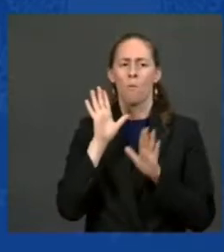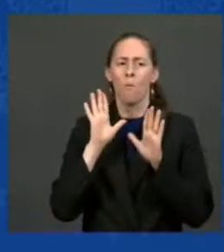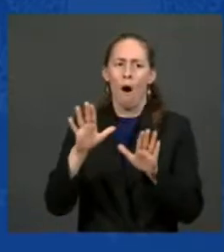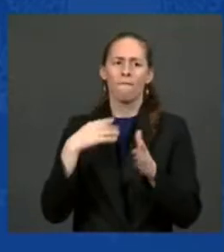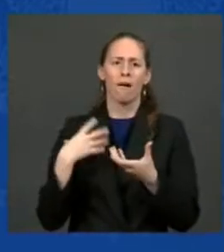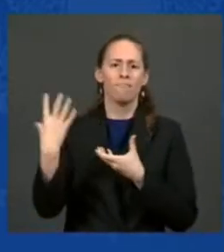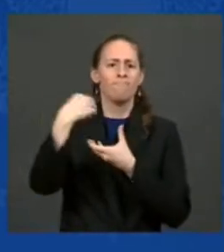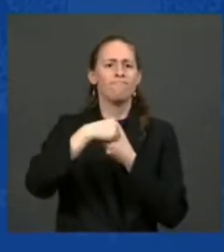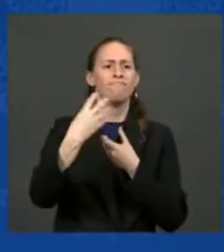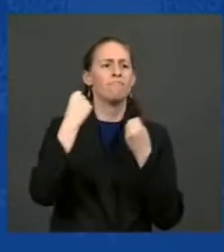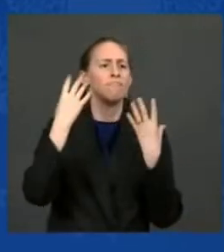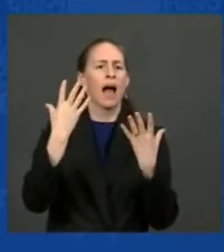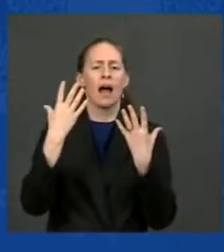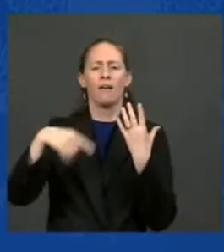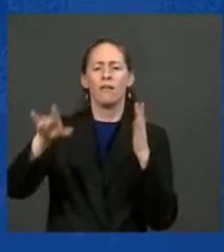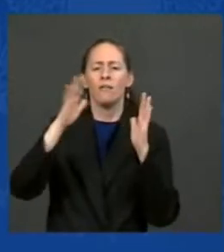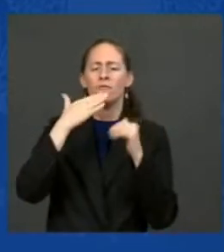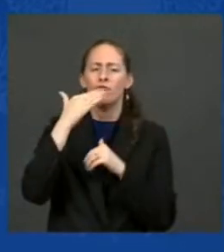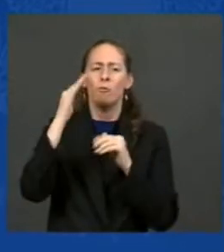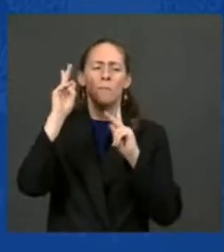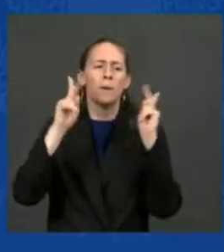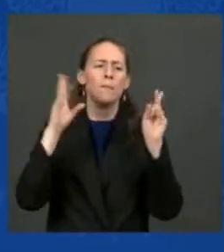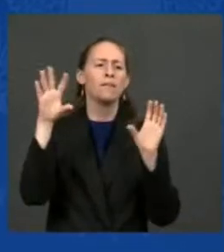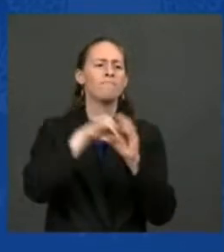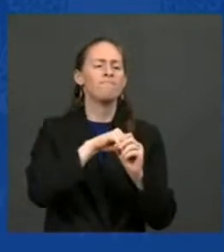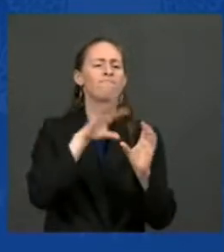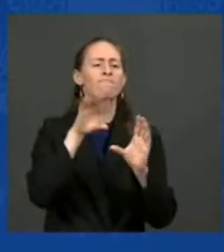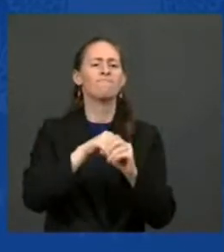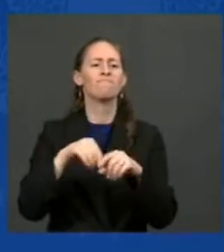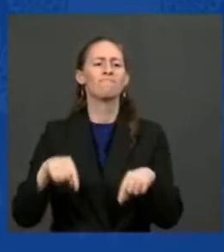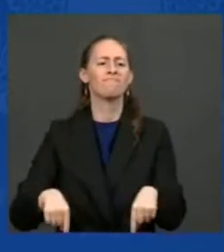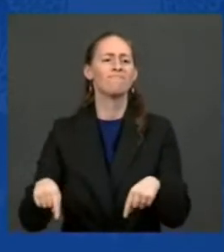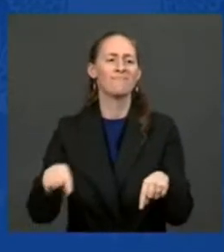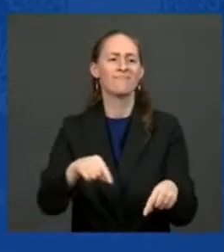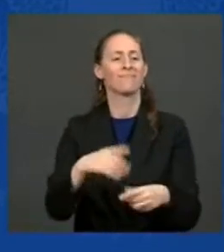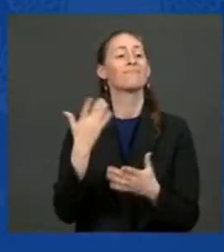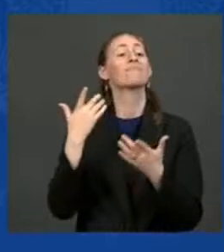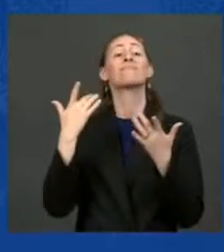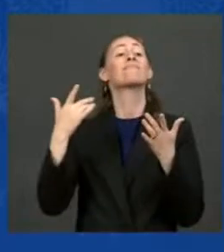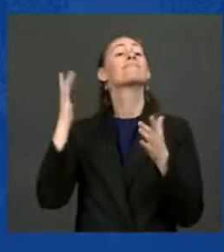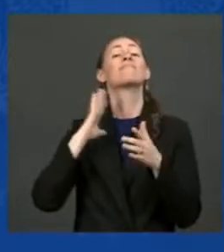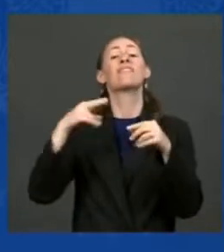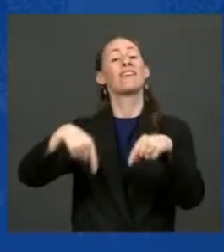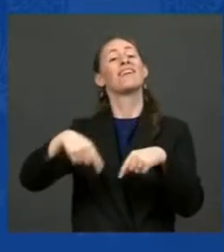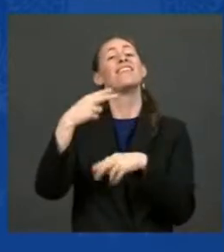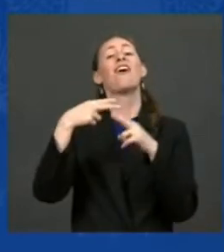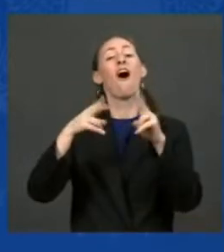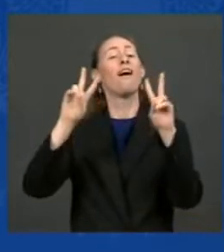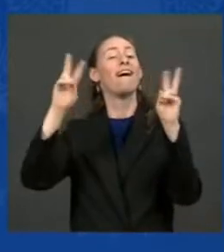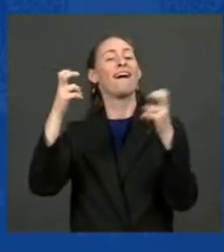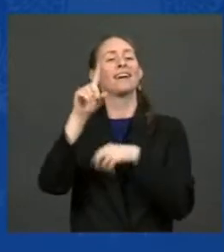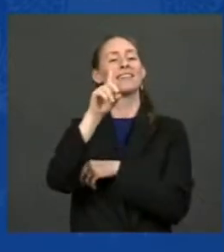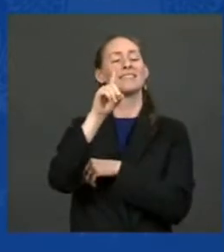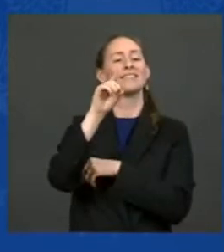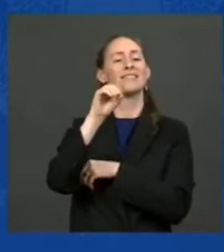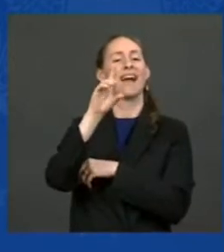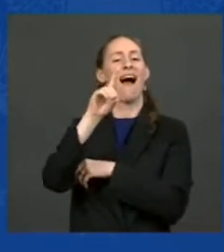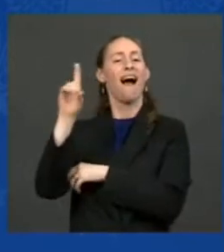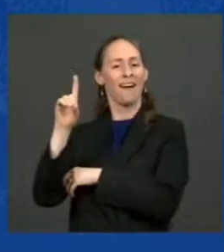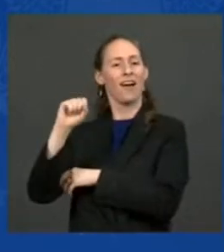those long years. They call themselves the Dodd Squad, coming along. A creative name, I might add. I don't know where they got that title